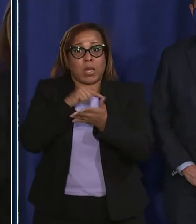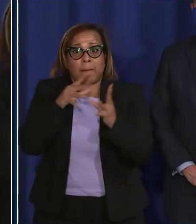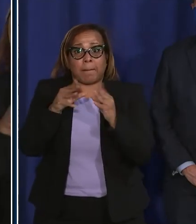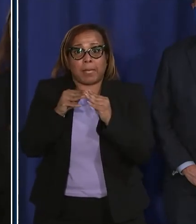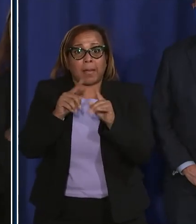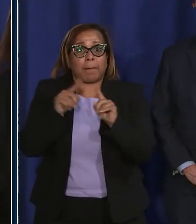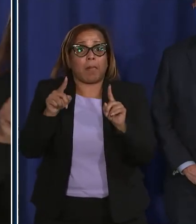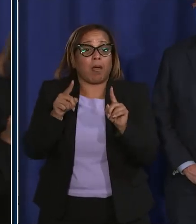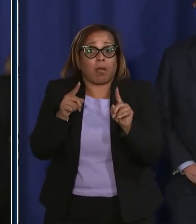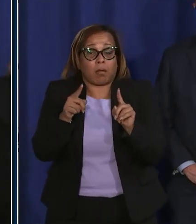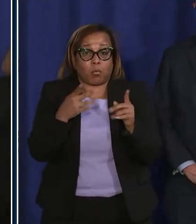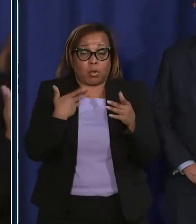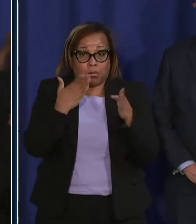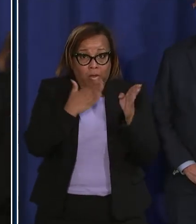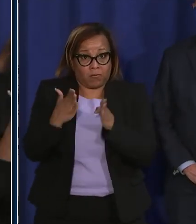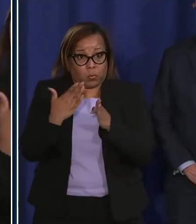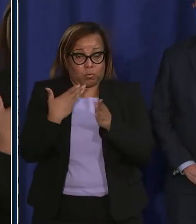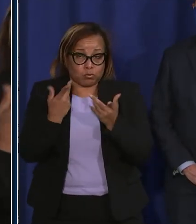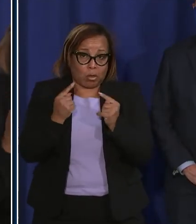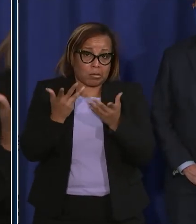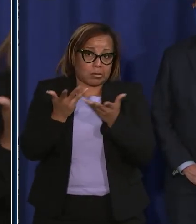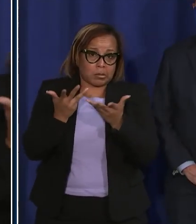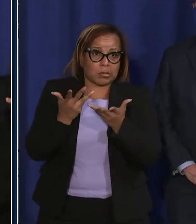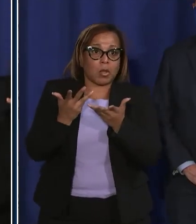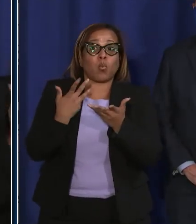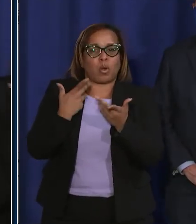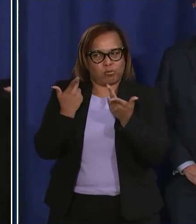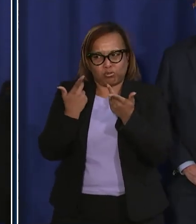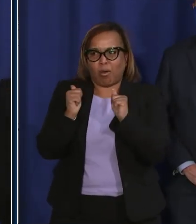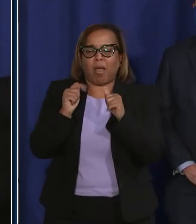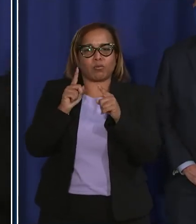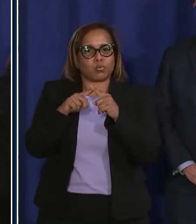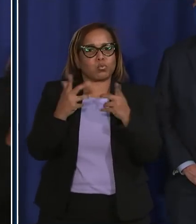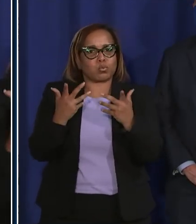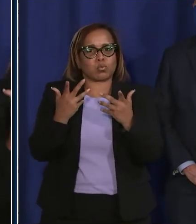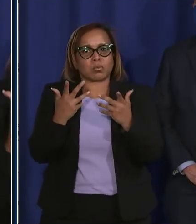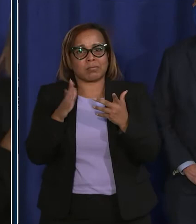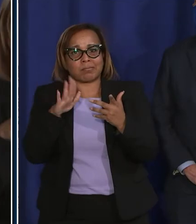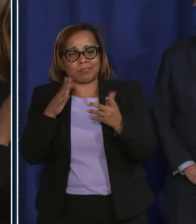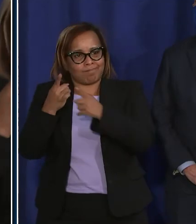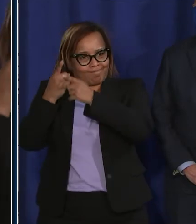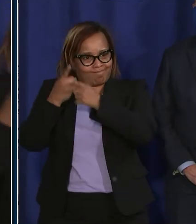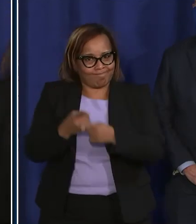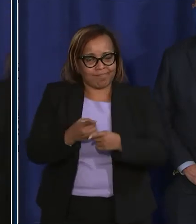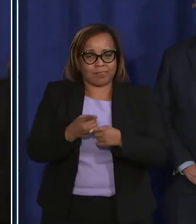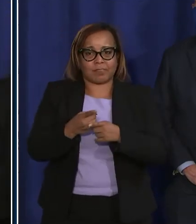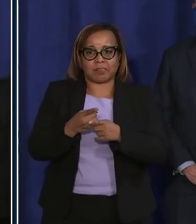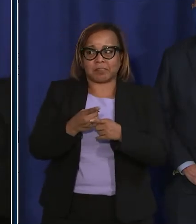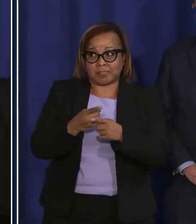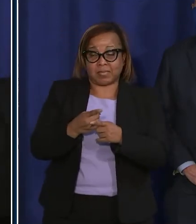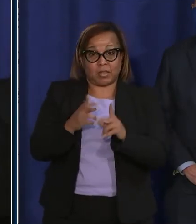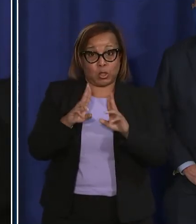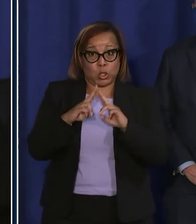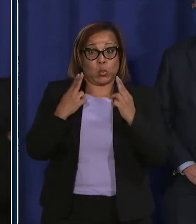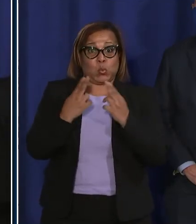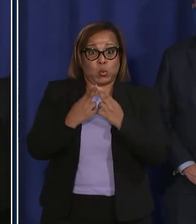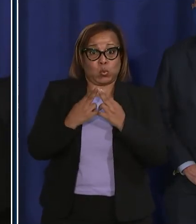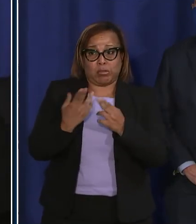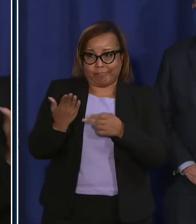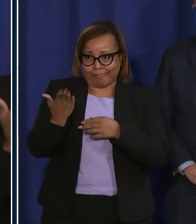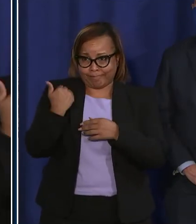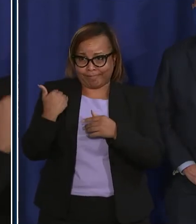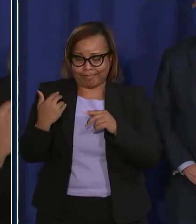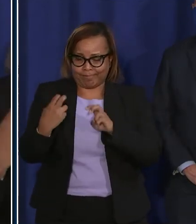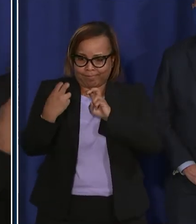but not for lack of effort on our part. We were trying to consistently bring the unions to the